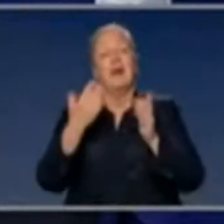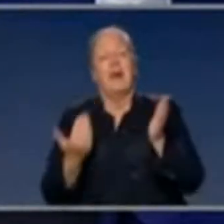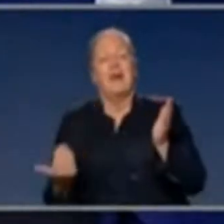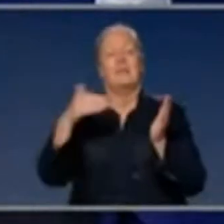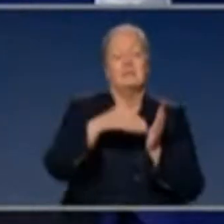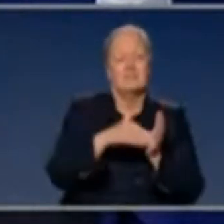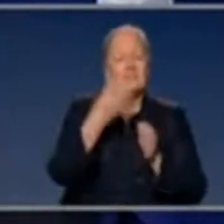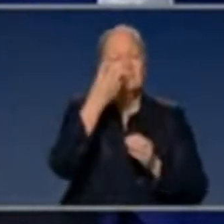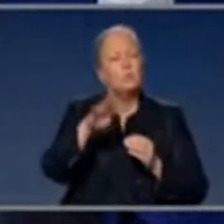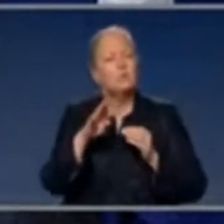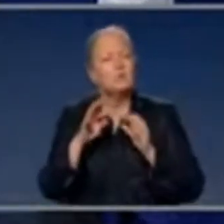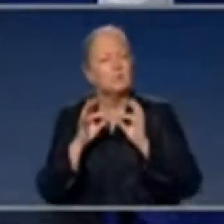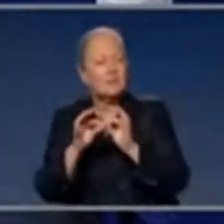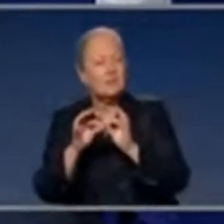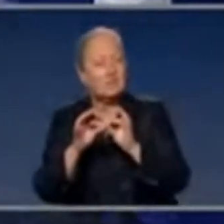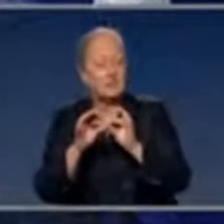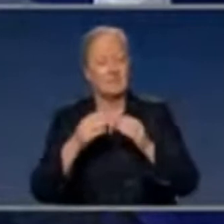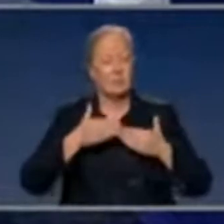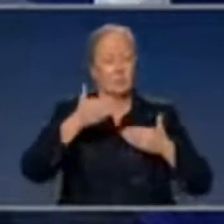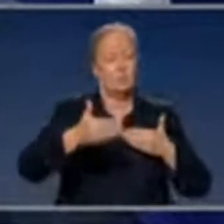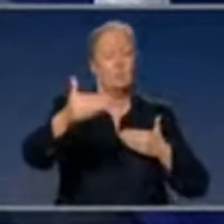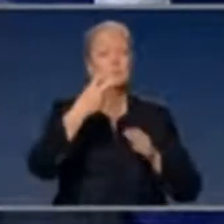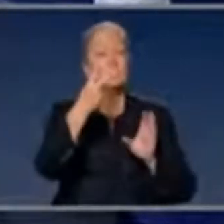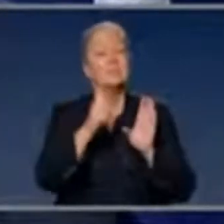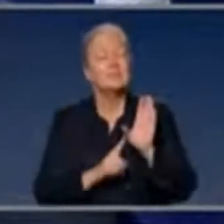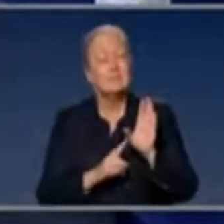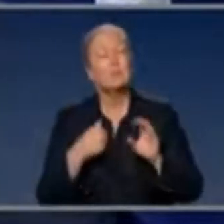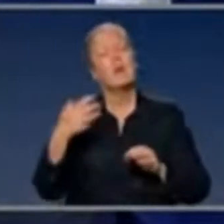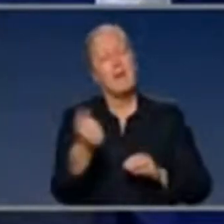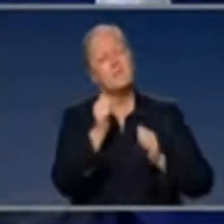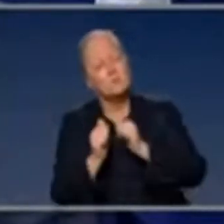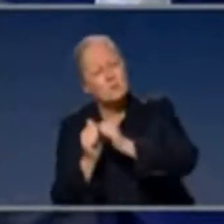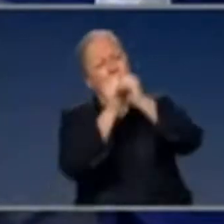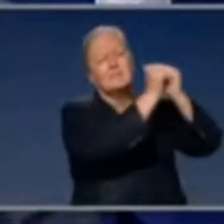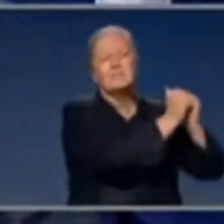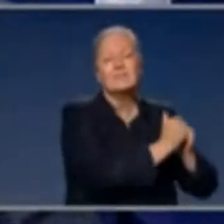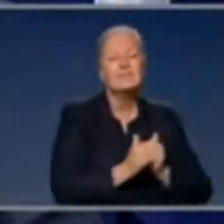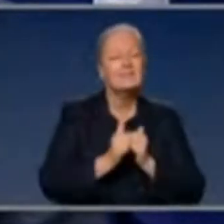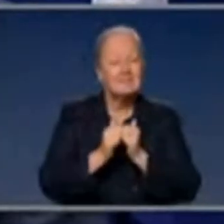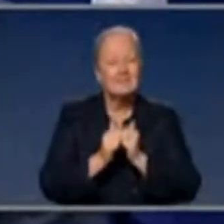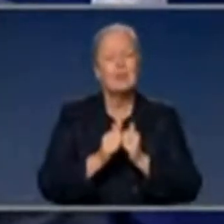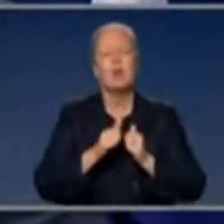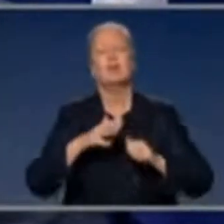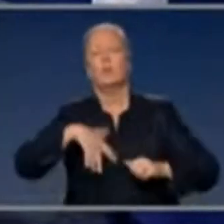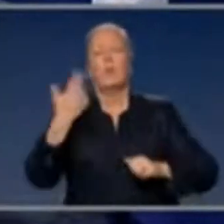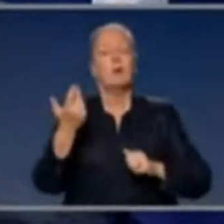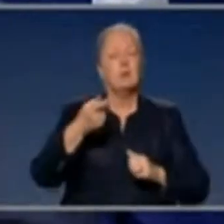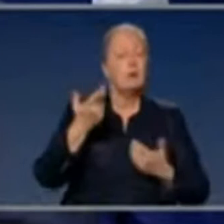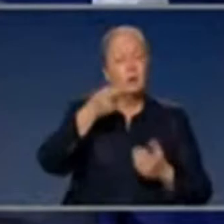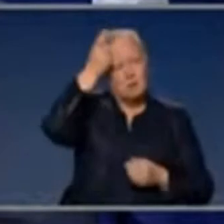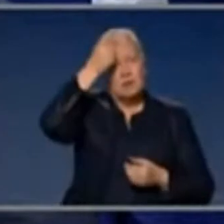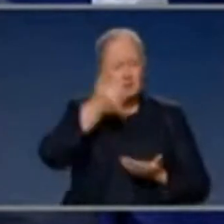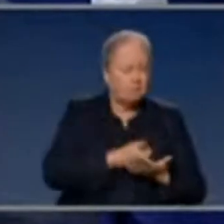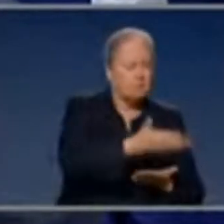states and territories over the next 2 years. But this needs to be done in a coordinated way. Don't expect states and territories to be making announcements